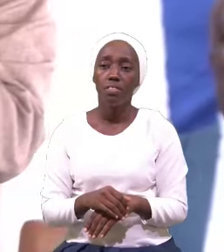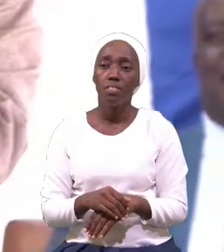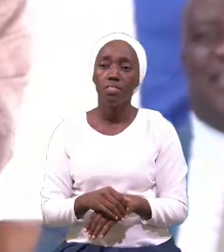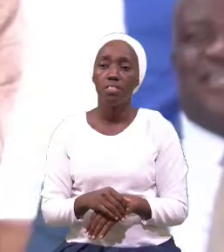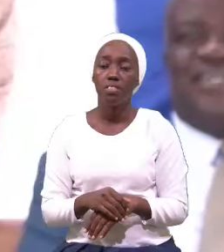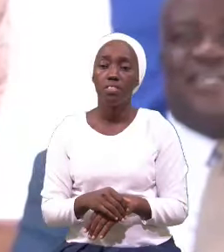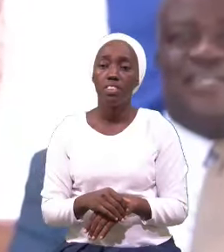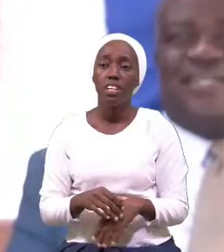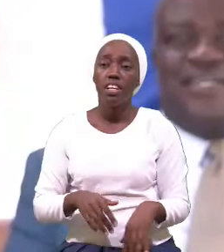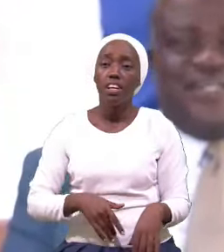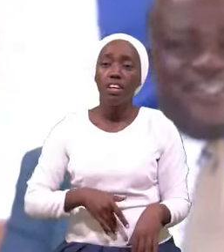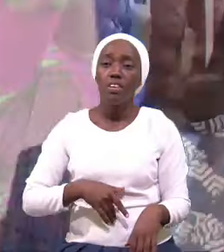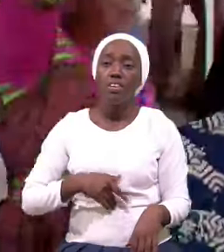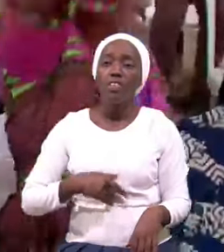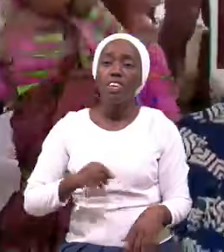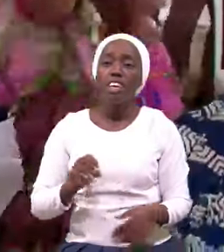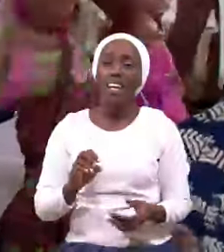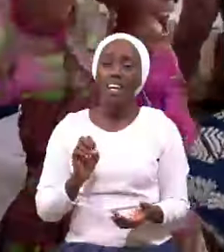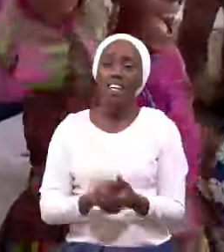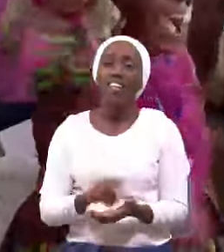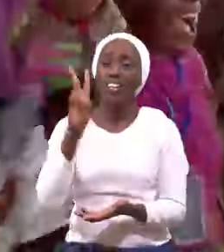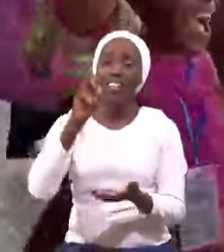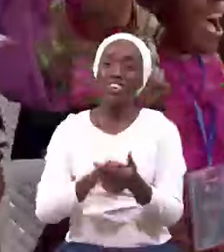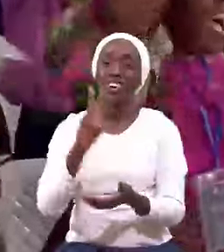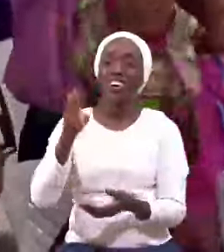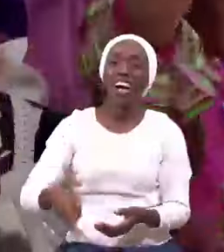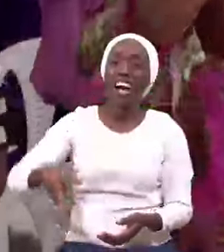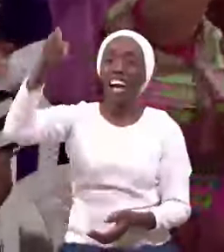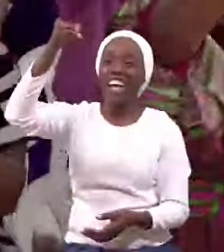I feel I can jump higher than ever jump.